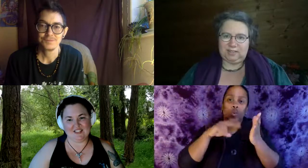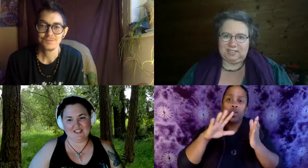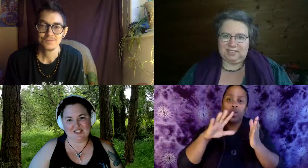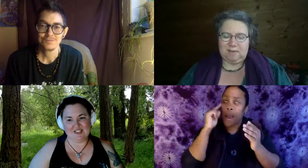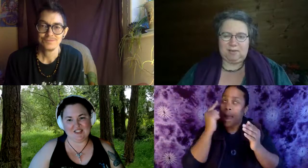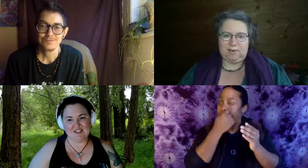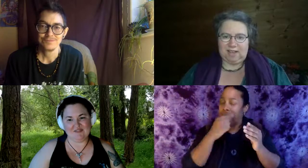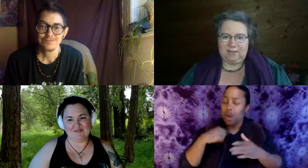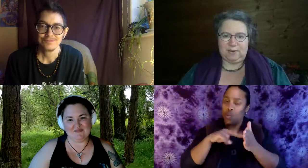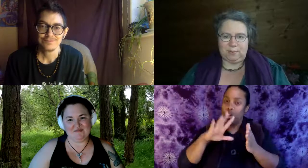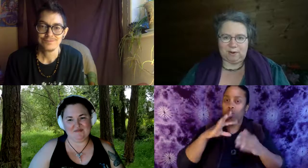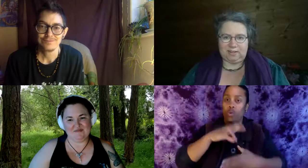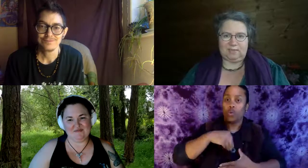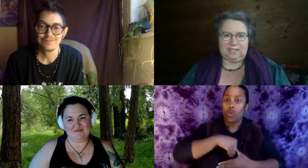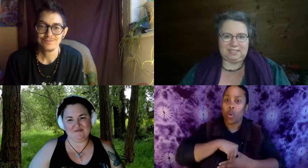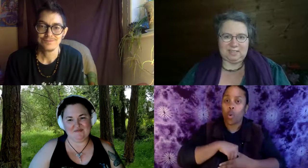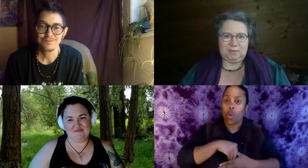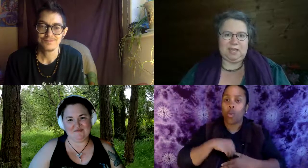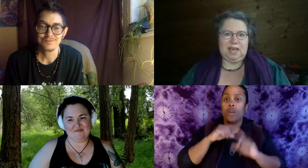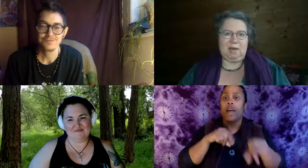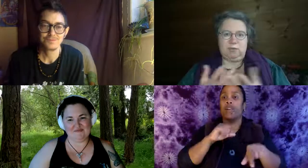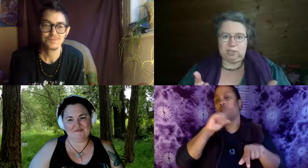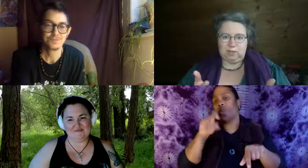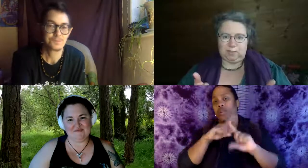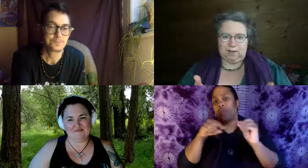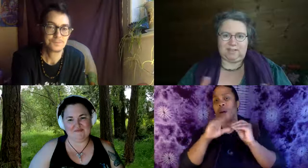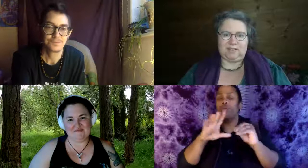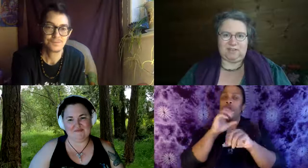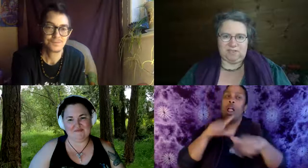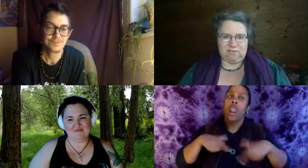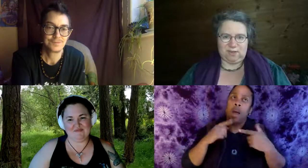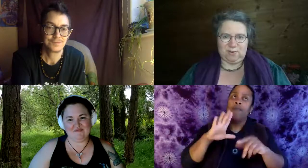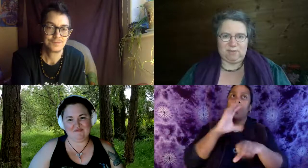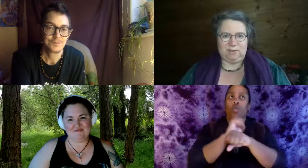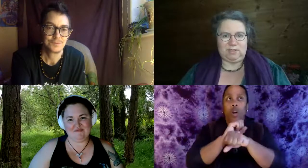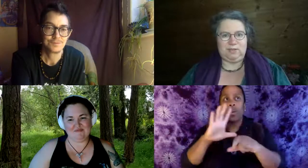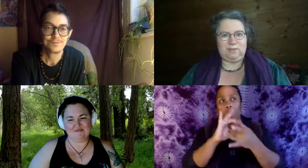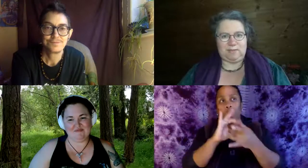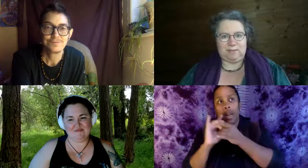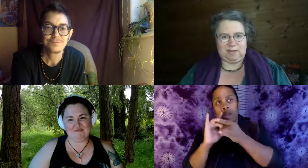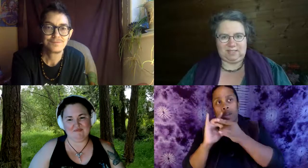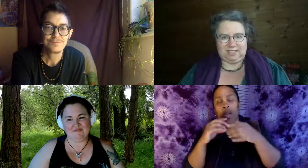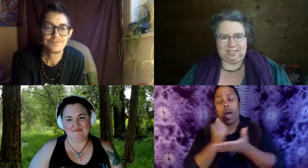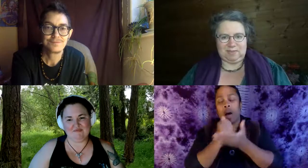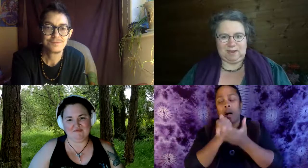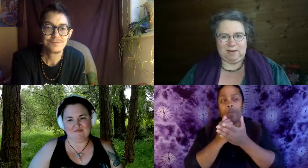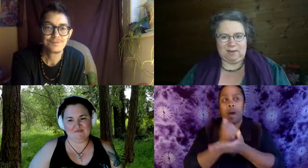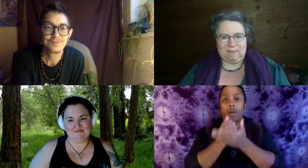answer questions about your life, your work, your relationships, help you choose work that's a great fit for you, help you choose people to be in